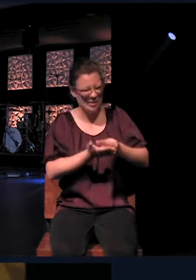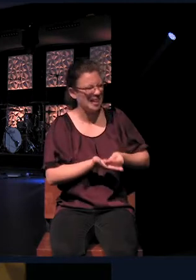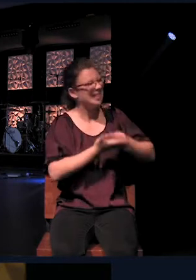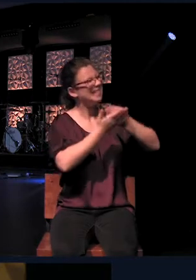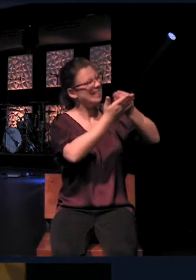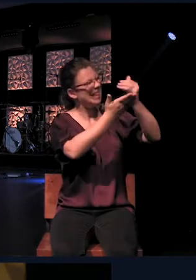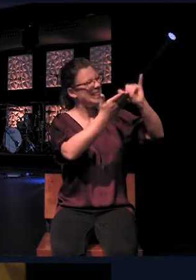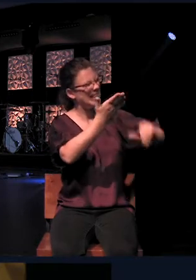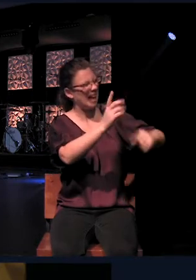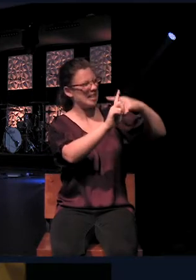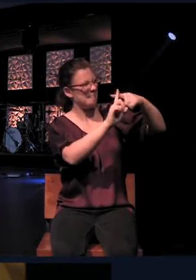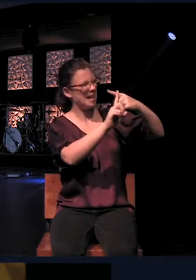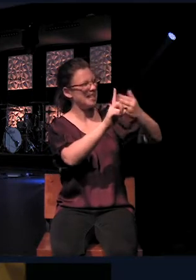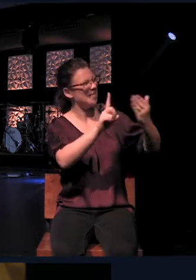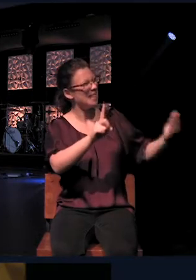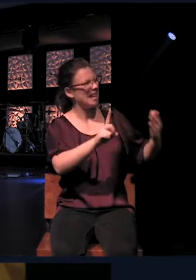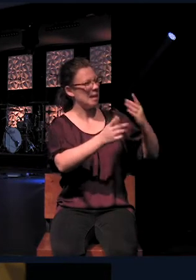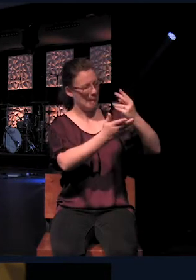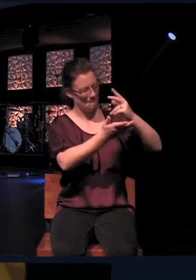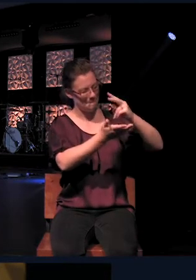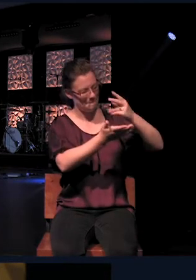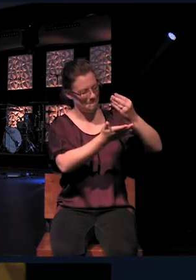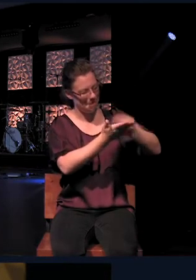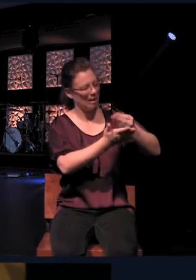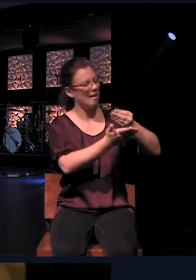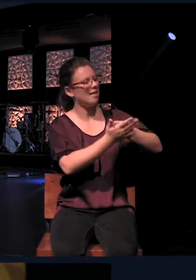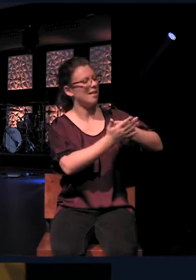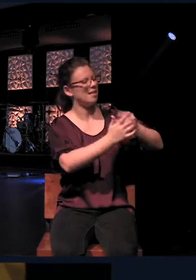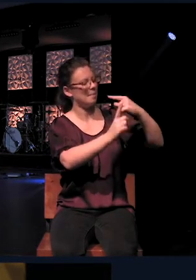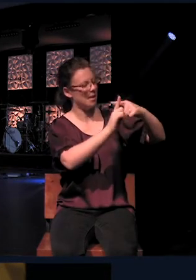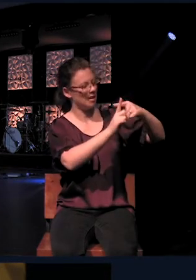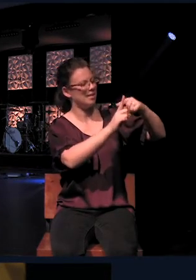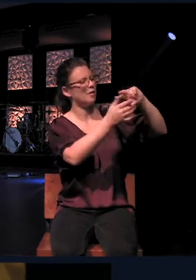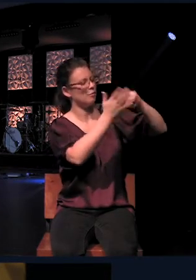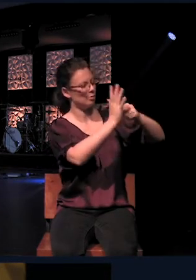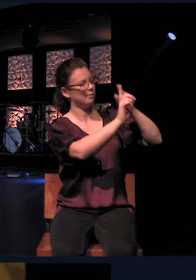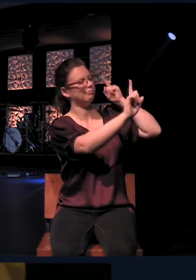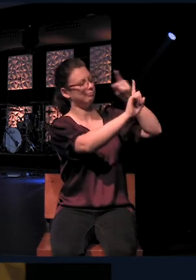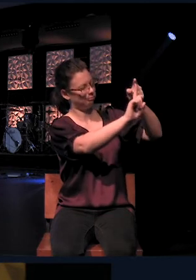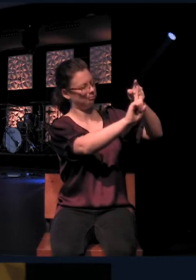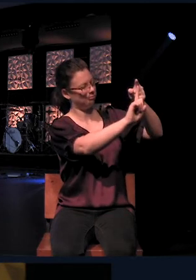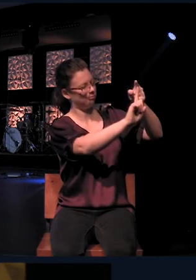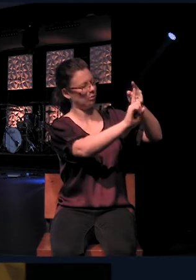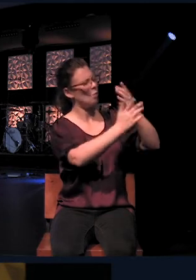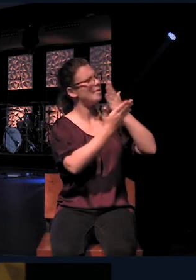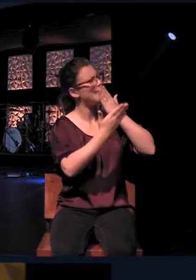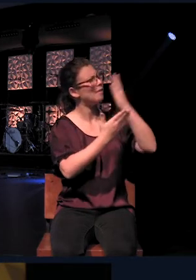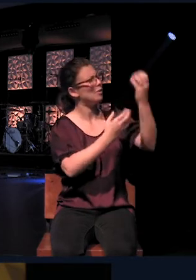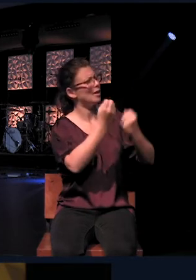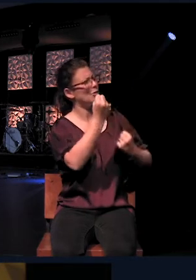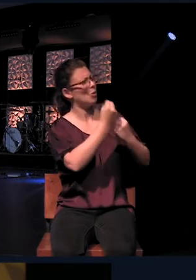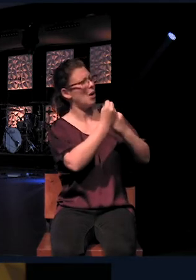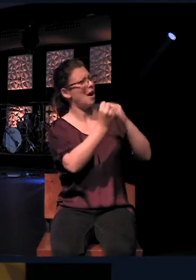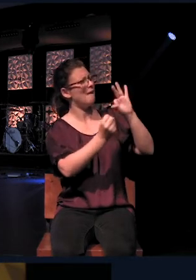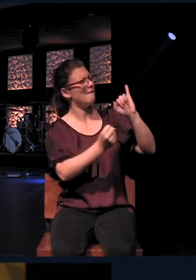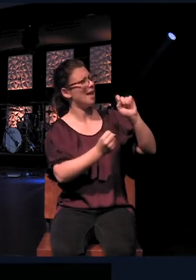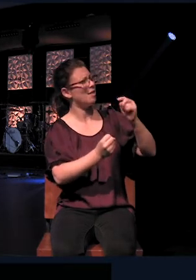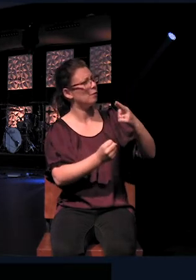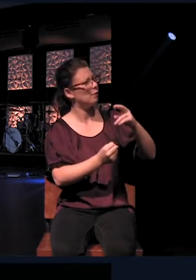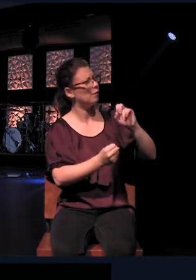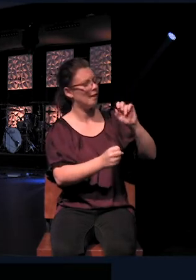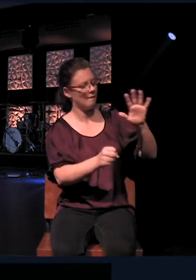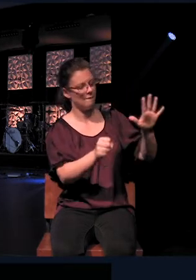And Lord, as we give our tithes, as we give in toward the building, we're so grateful for your faithfulness. In your name, amen. God bless you as you